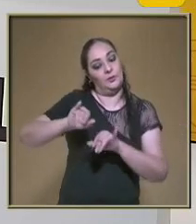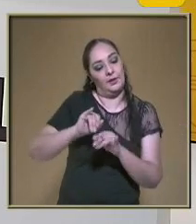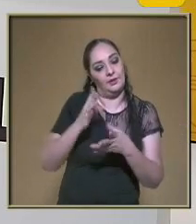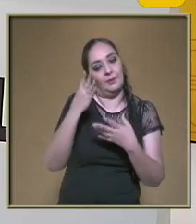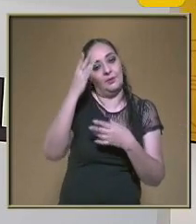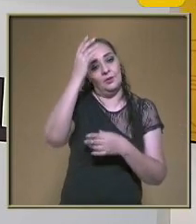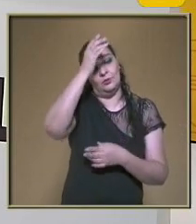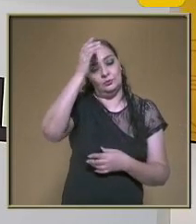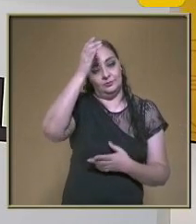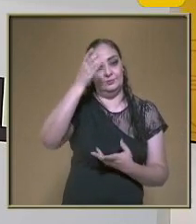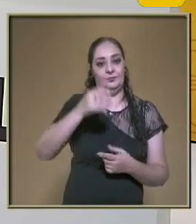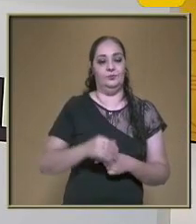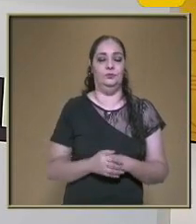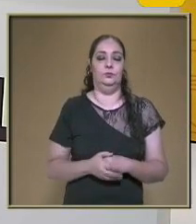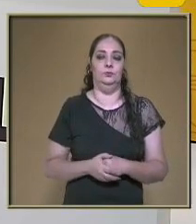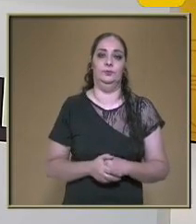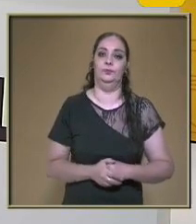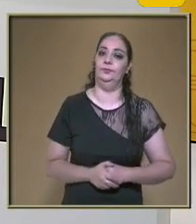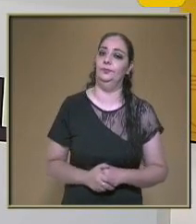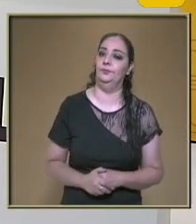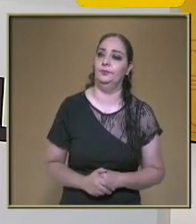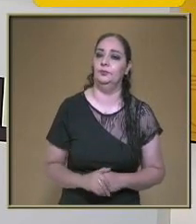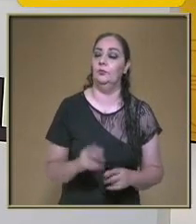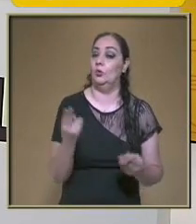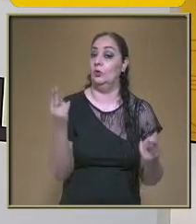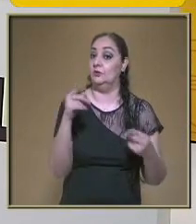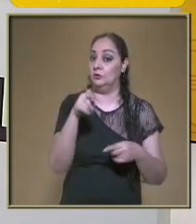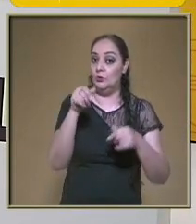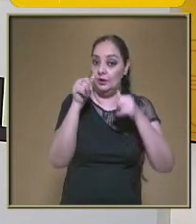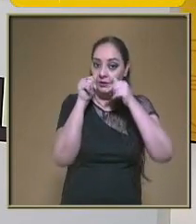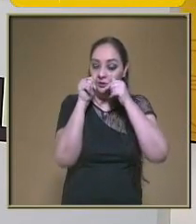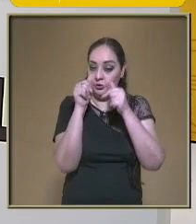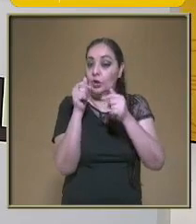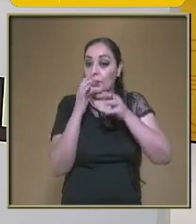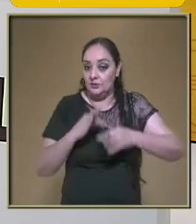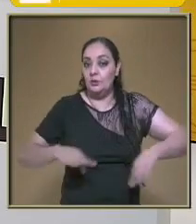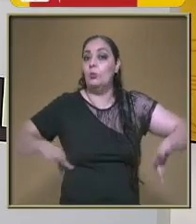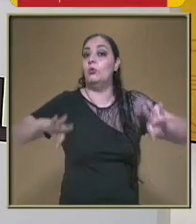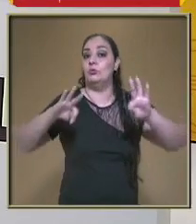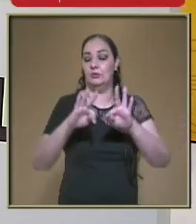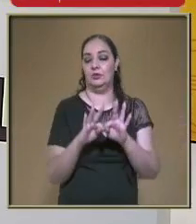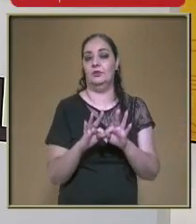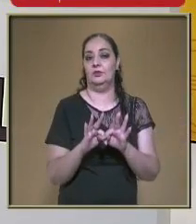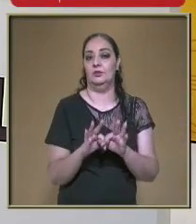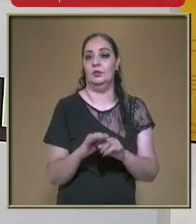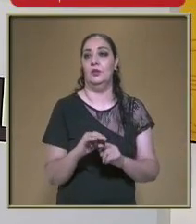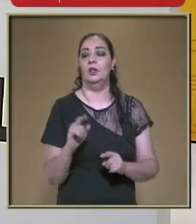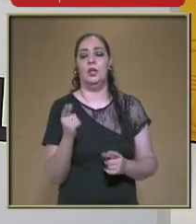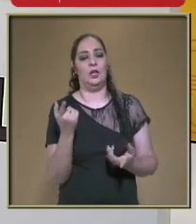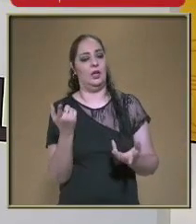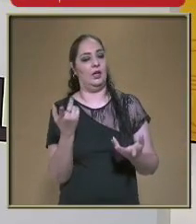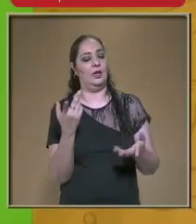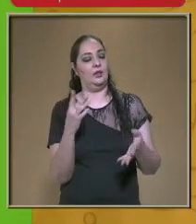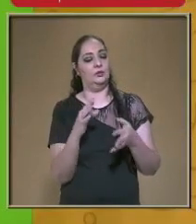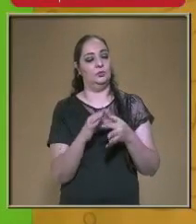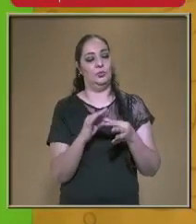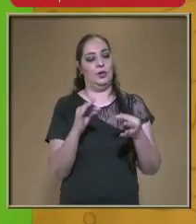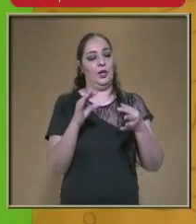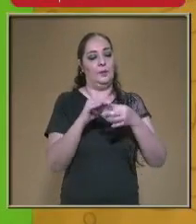science practice? Okay, I need your attention. It is very important that we define